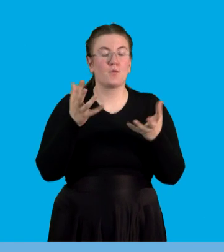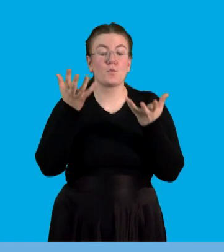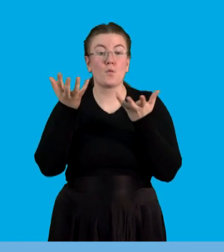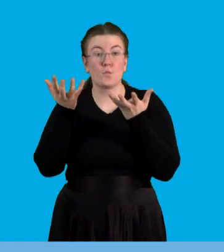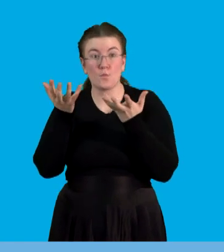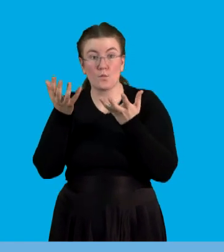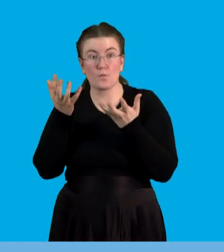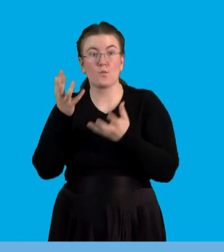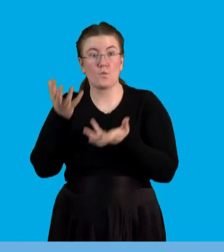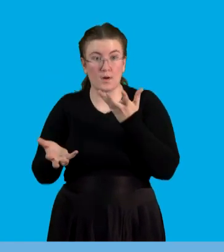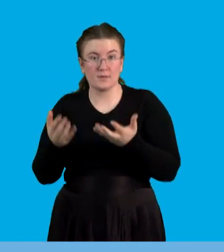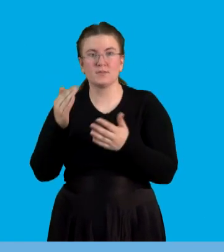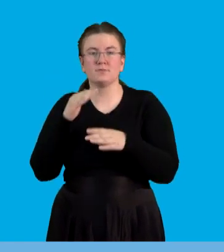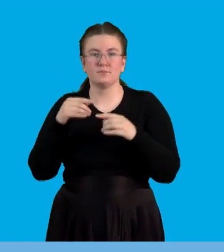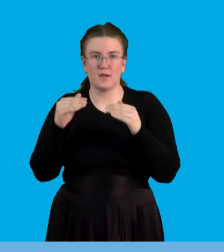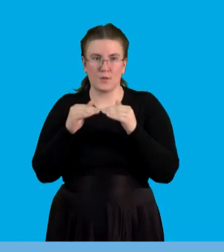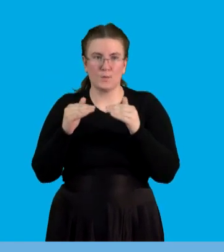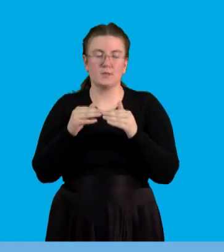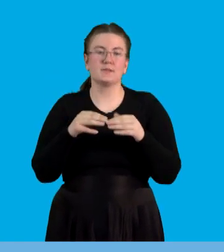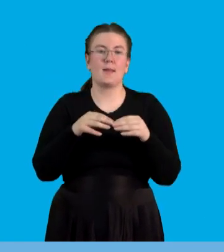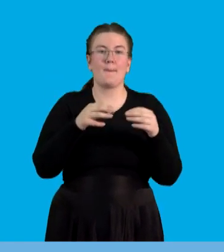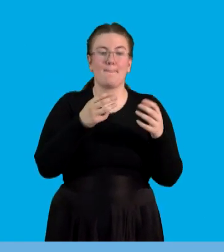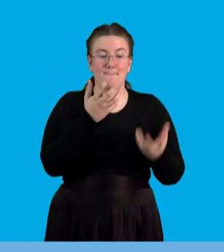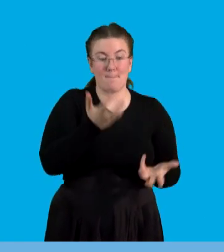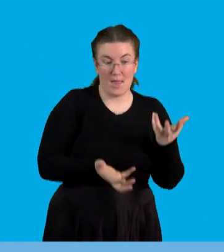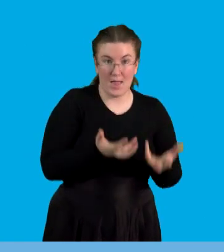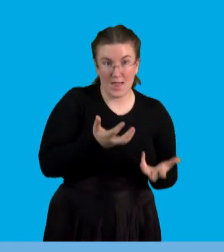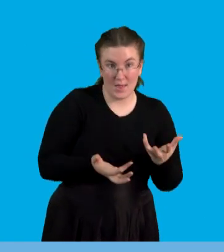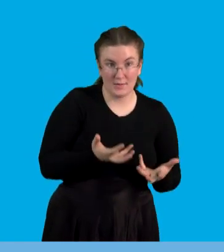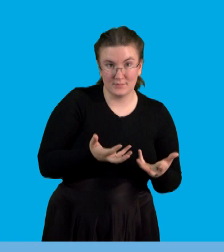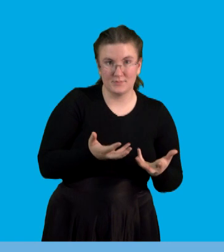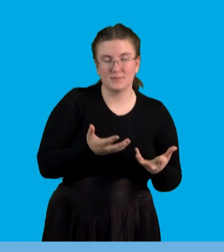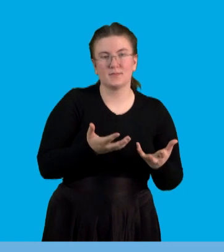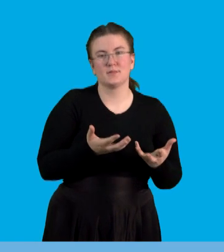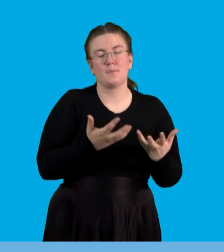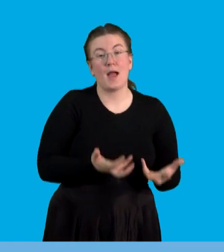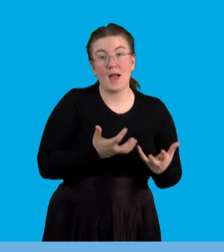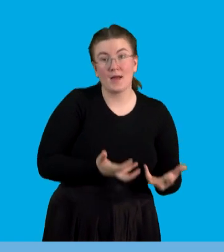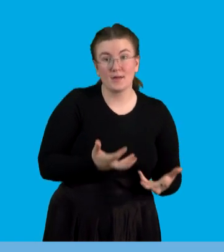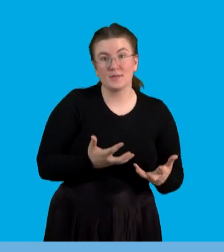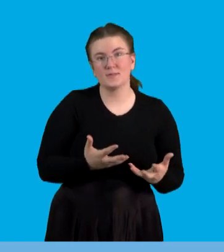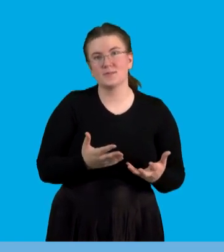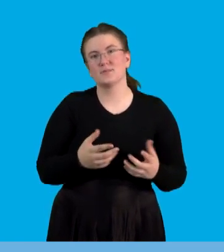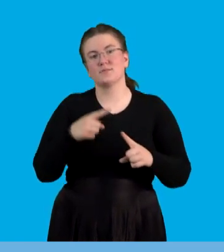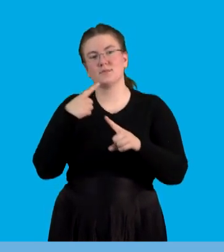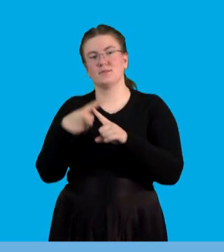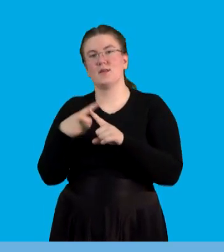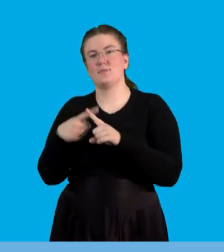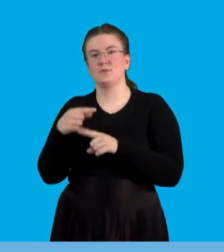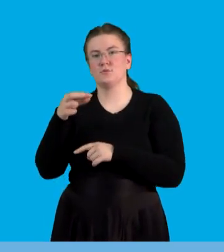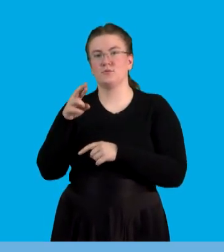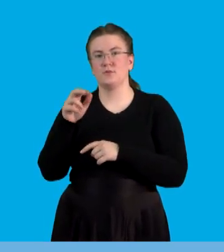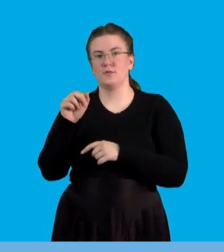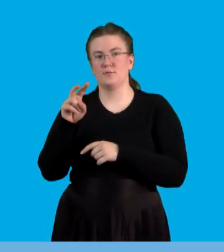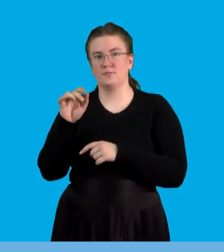the weight is defined as now the mass of an object multiplied by the gravity. But remember, in our everyday language, we are